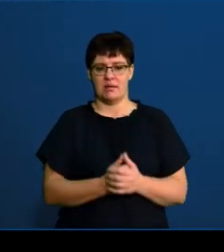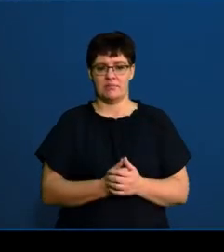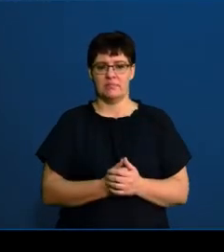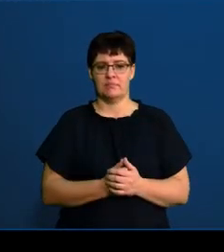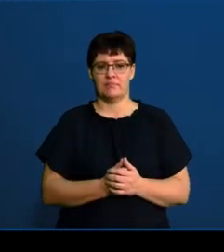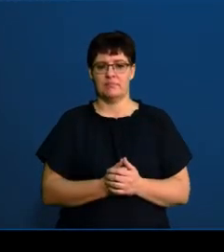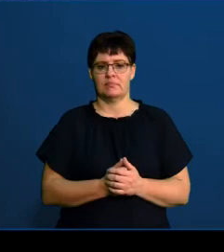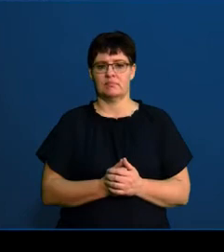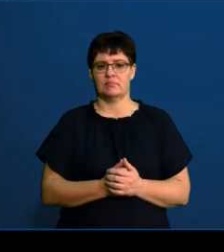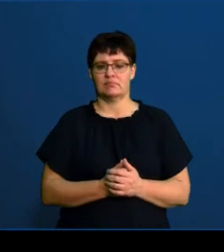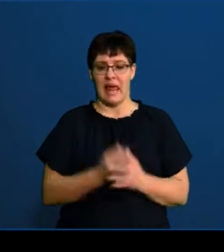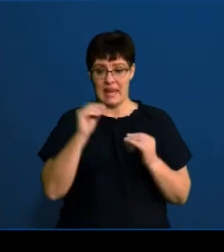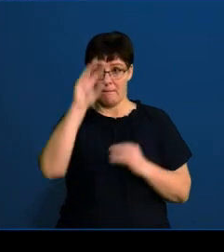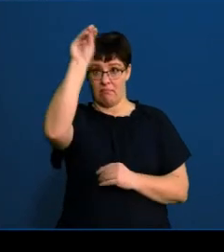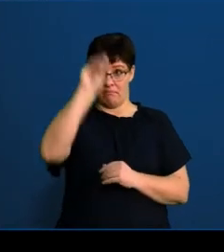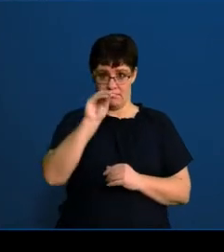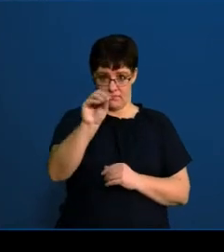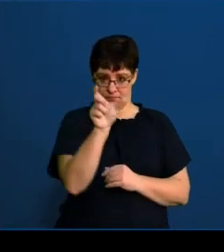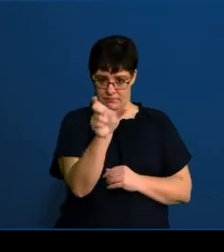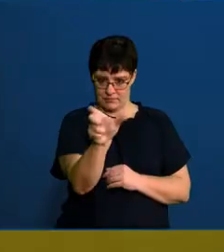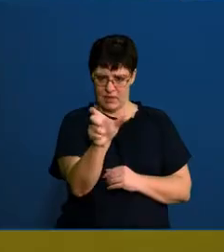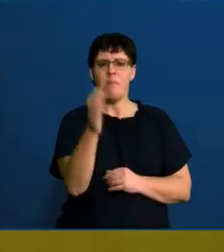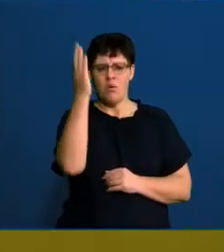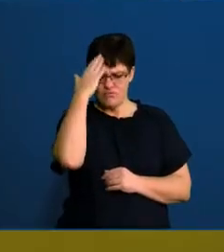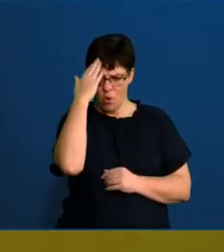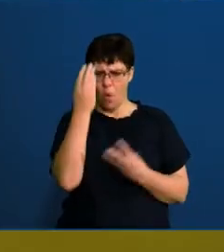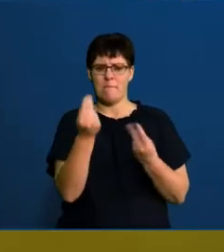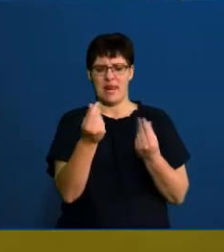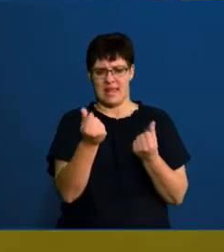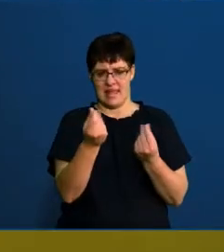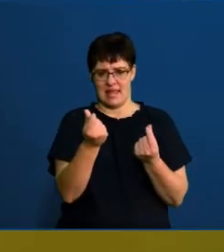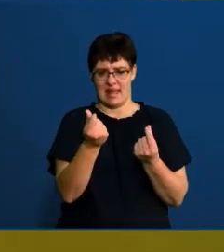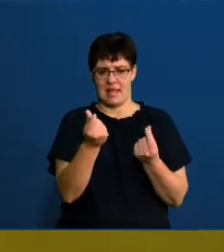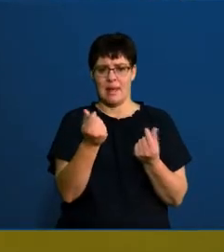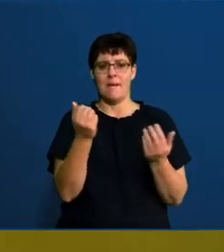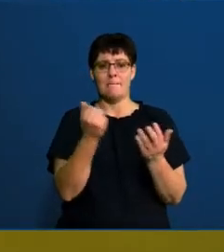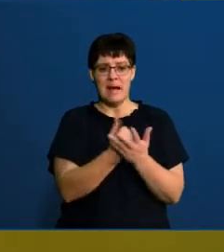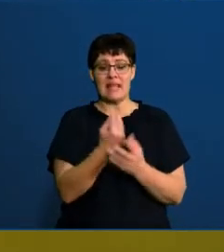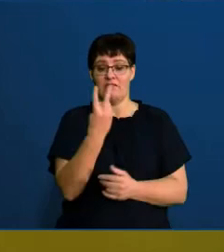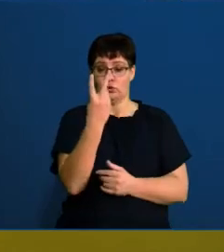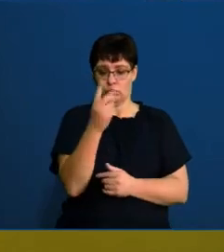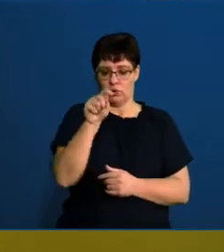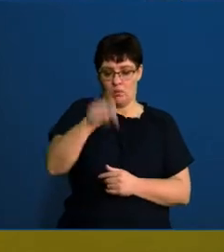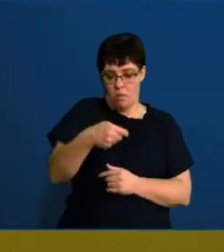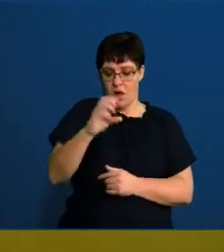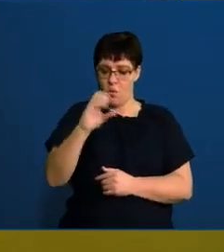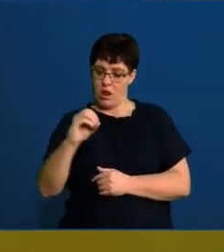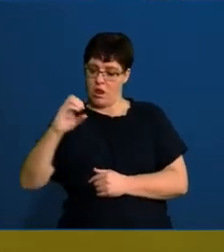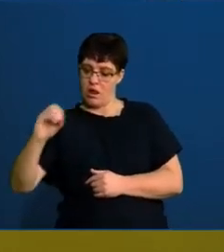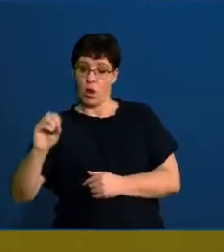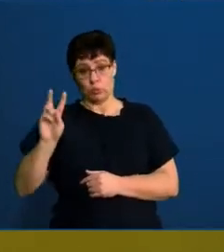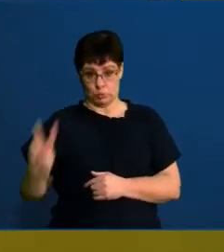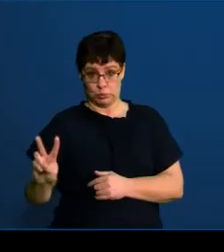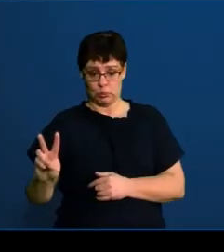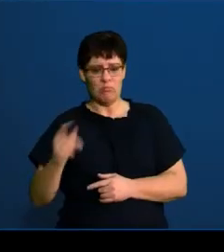Okay, so that's the number that we have. So I know it's money. Money needs to be 2 decimal places. So that's a good reminder for later